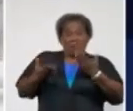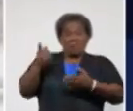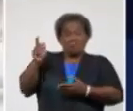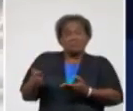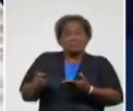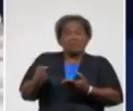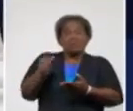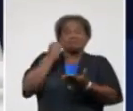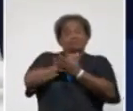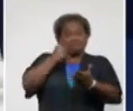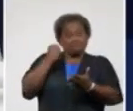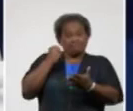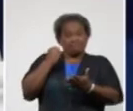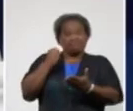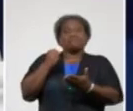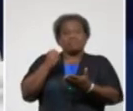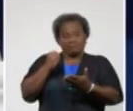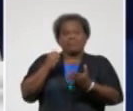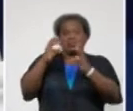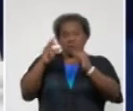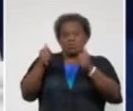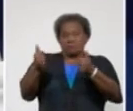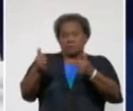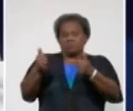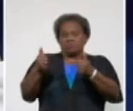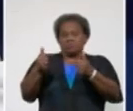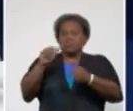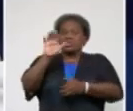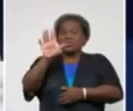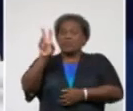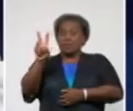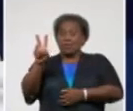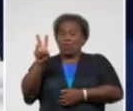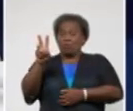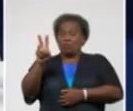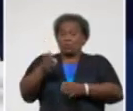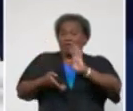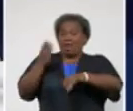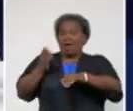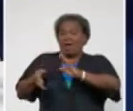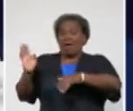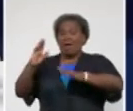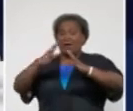83.9% of all confirmed cases in Cuba, have recovered from the virus.